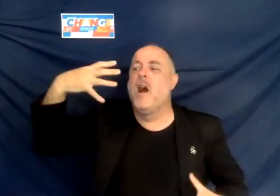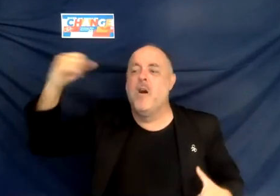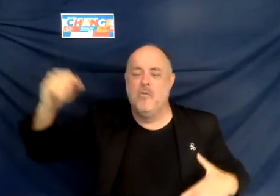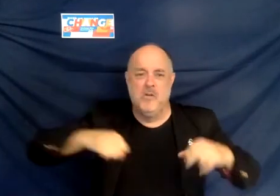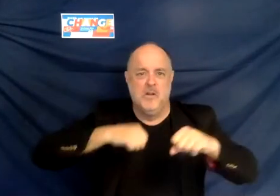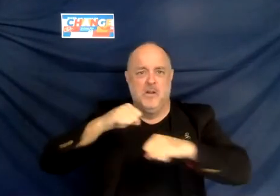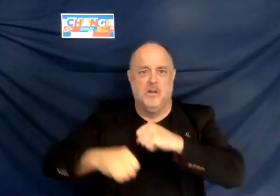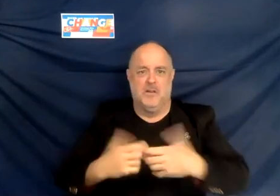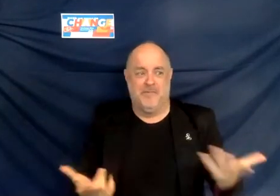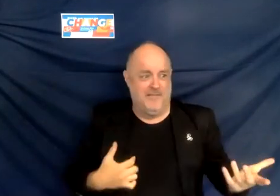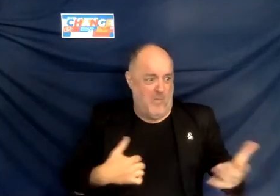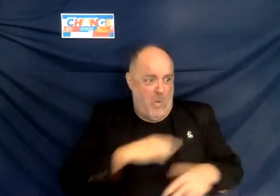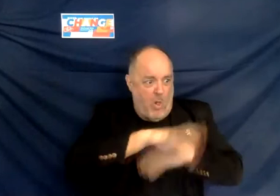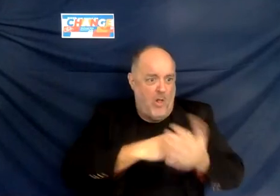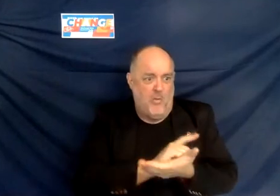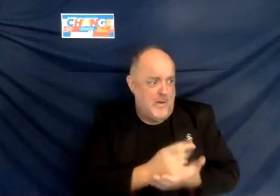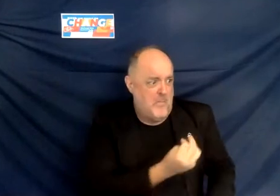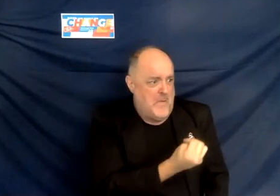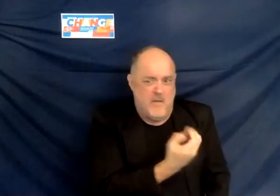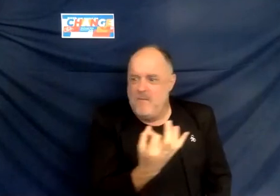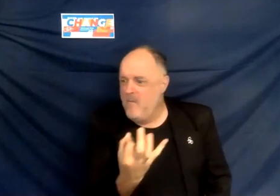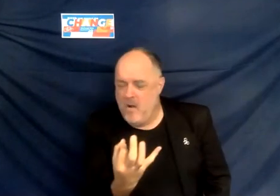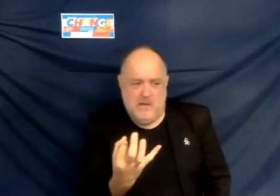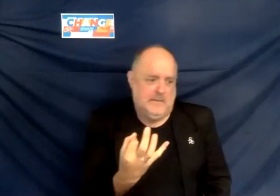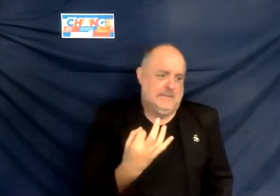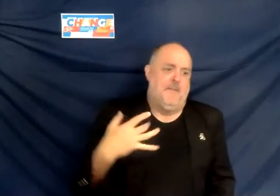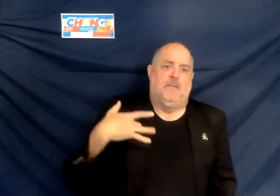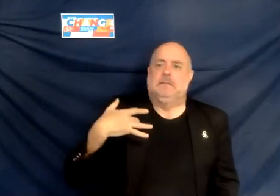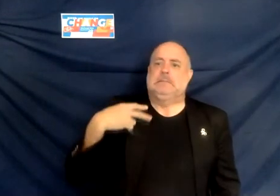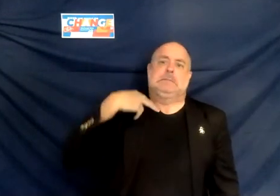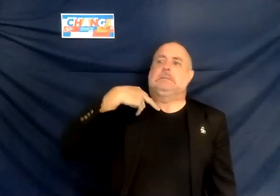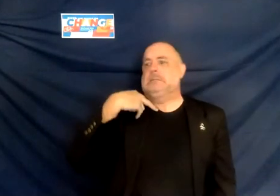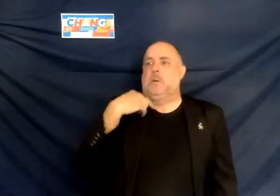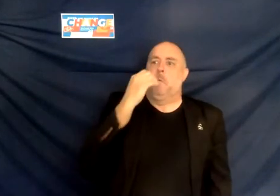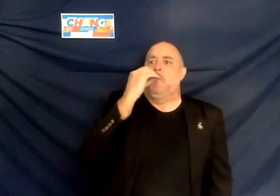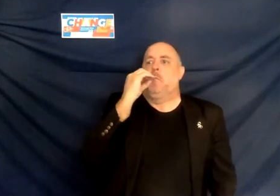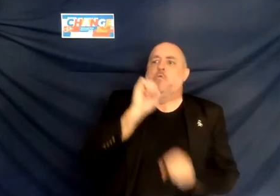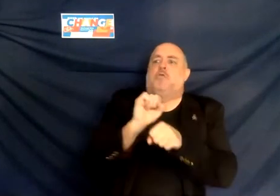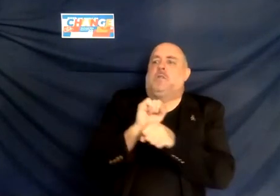as a result of being locked down Monday to Friday at the dining room office. Yeah.